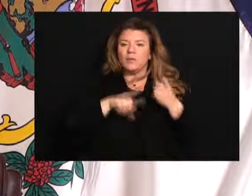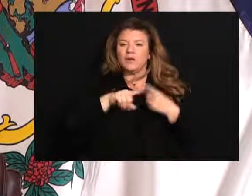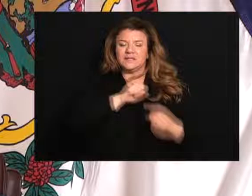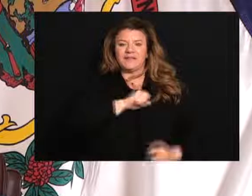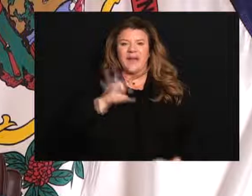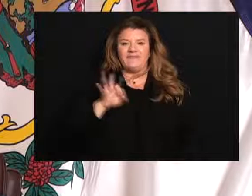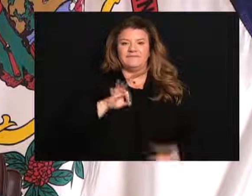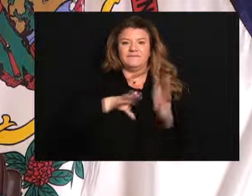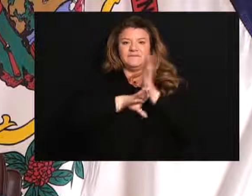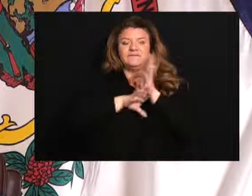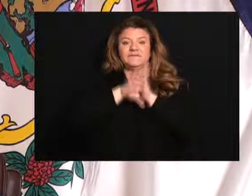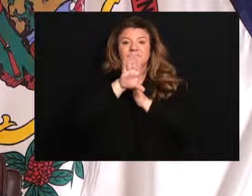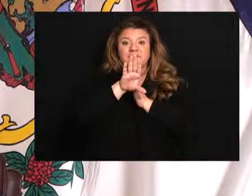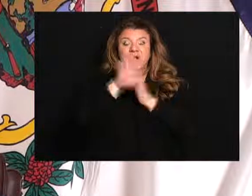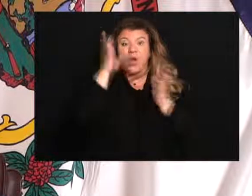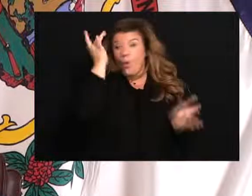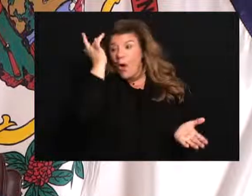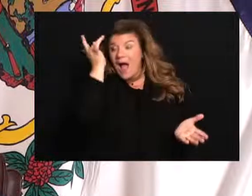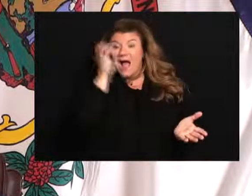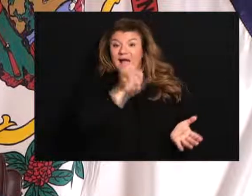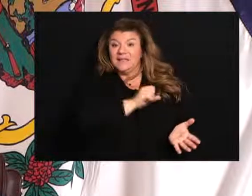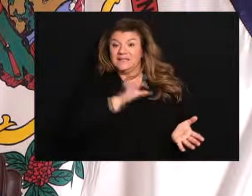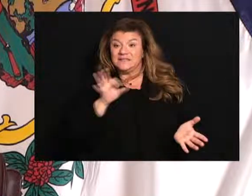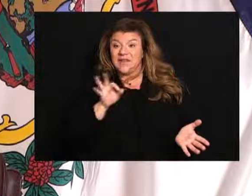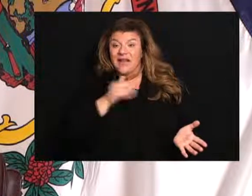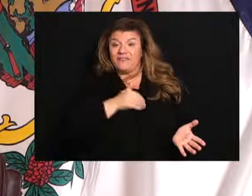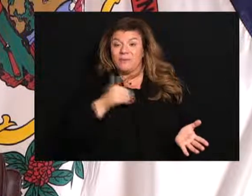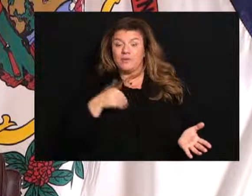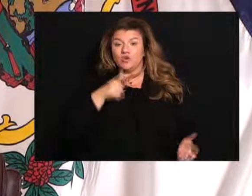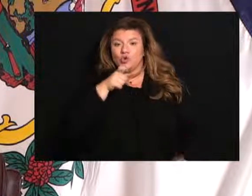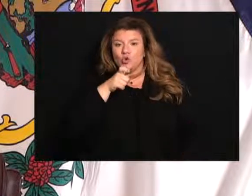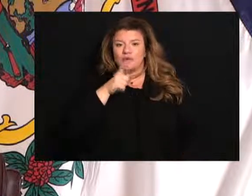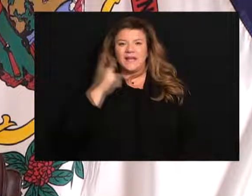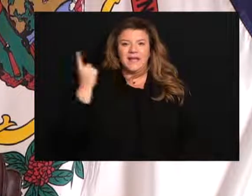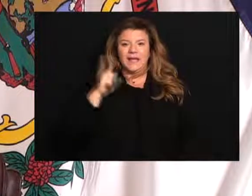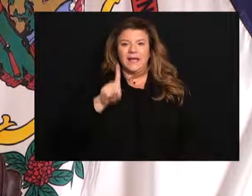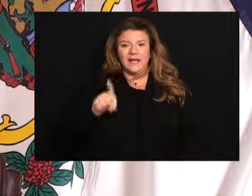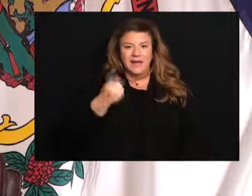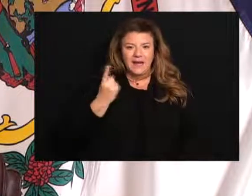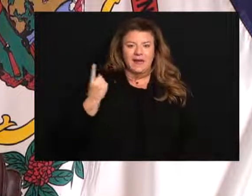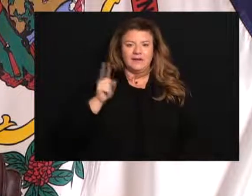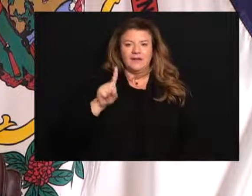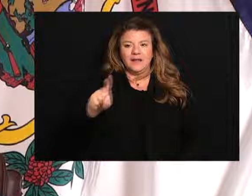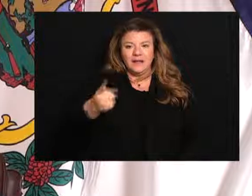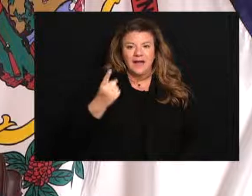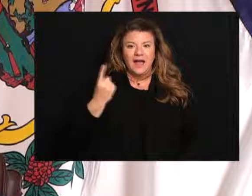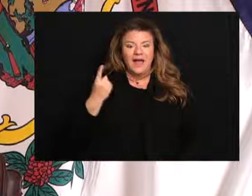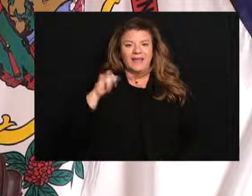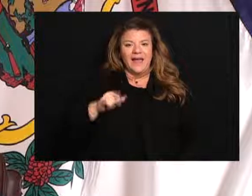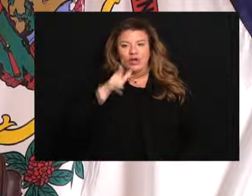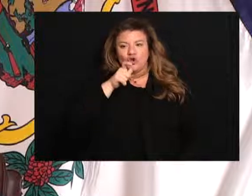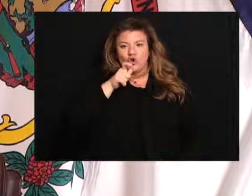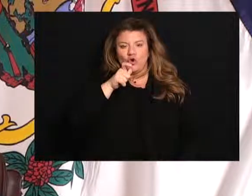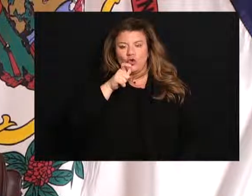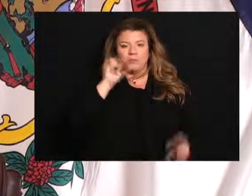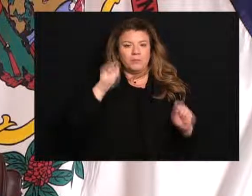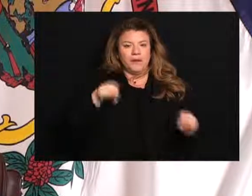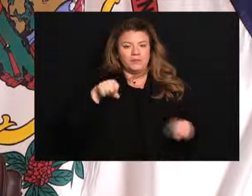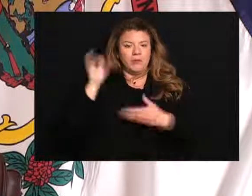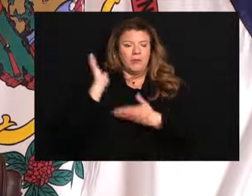and everything, because the staff members are the ones that are going in and out and everything, and could very well be bringing more and